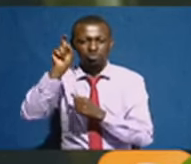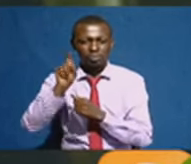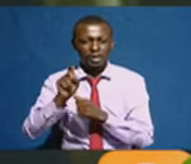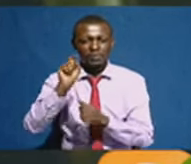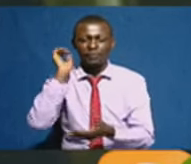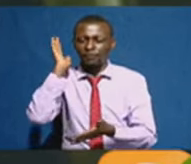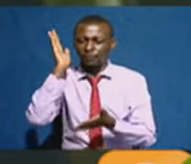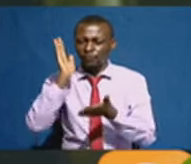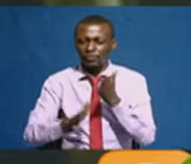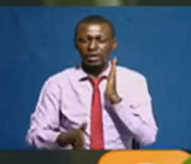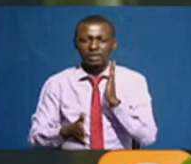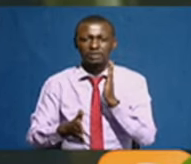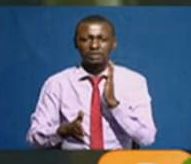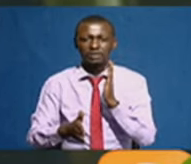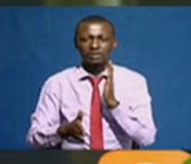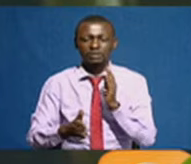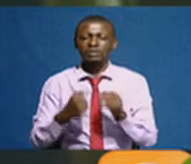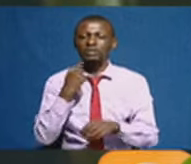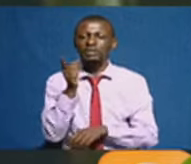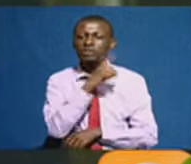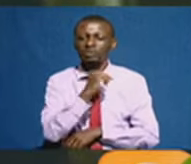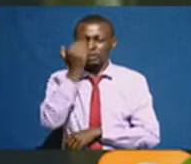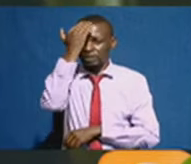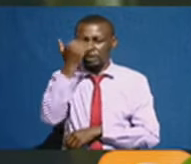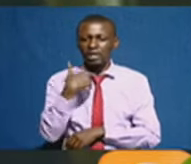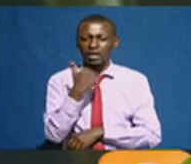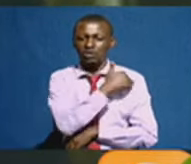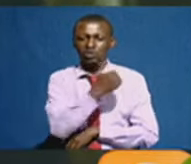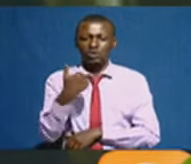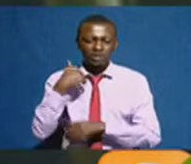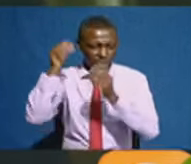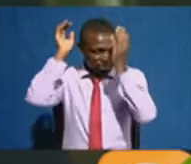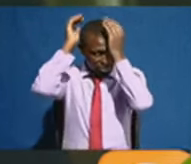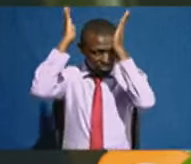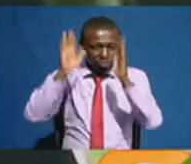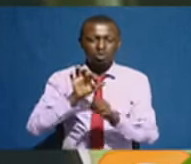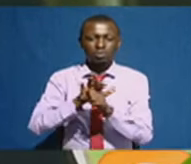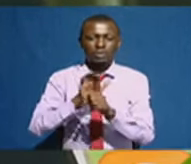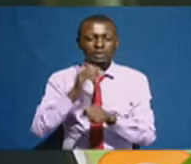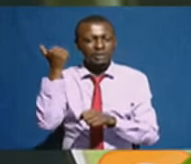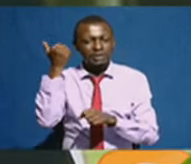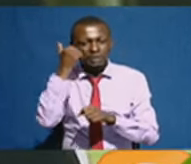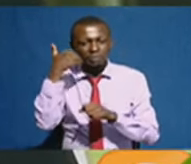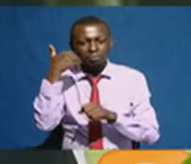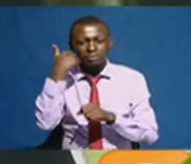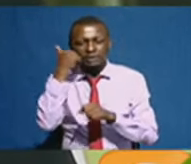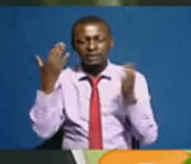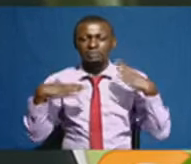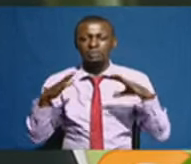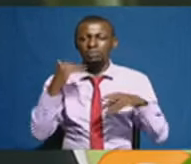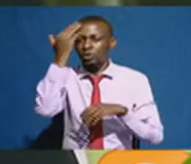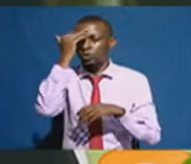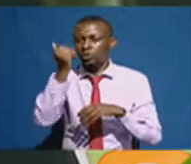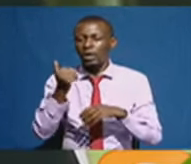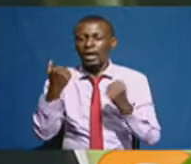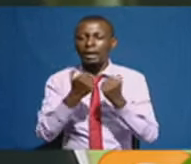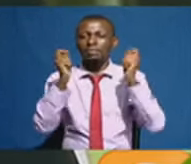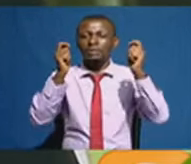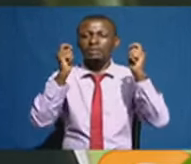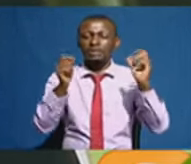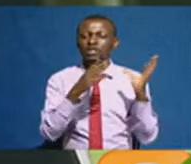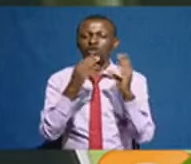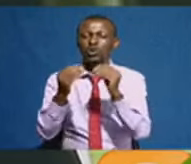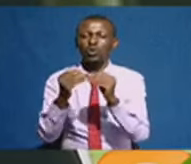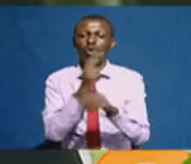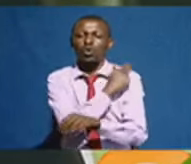because you listen today through the Catholic bishops and they are saying that a lot of patients because of the strike are turning to the faith-based organizations or the faith-based